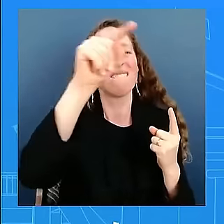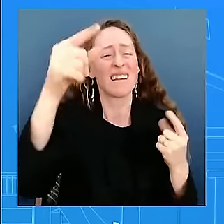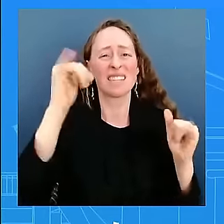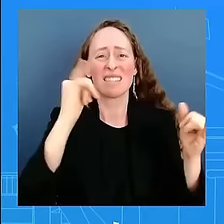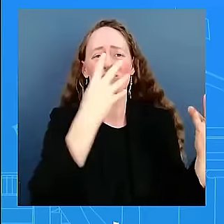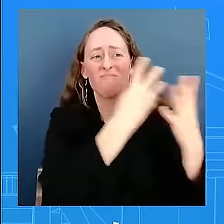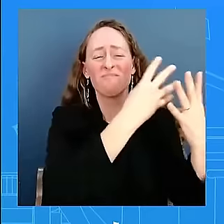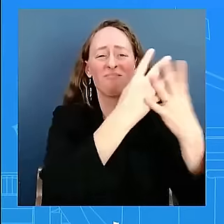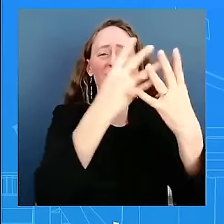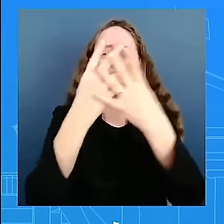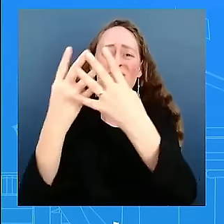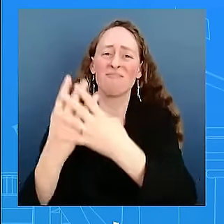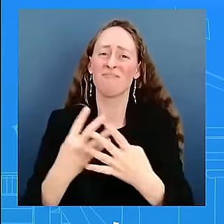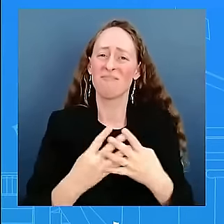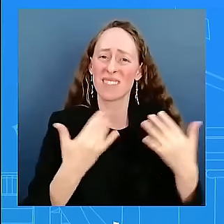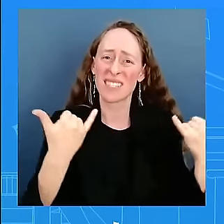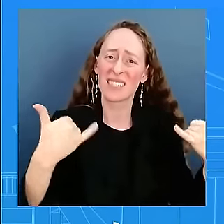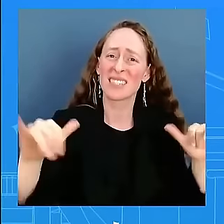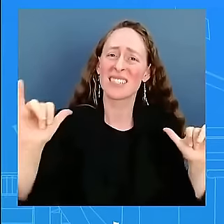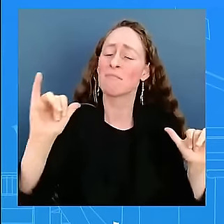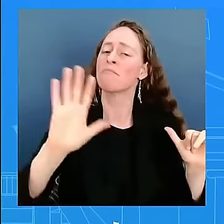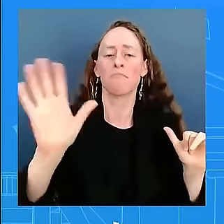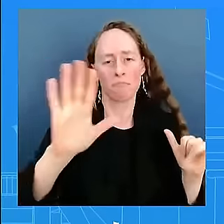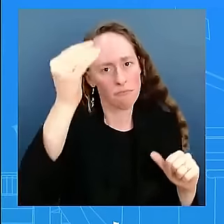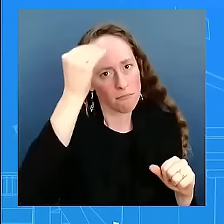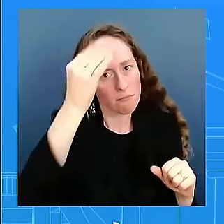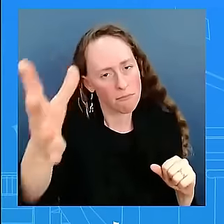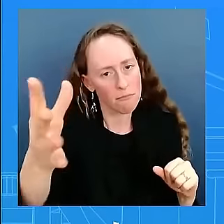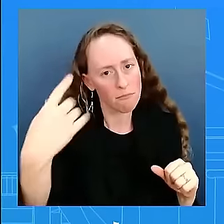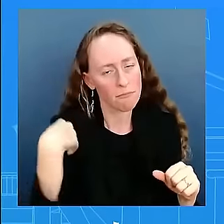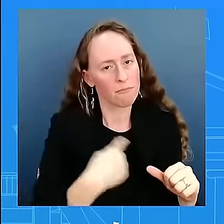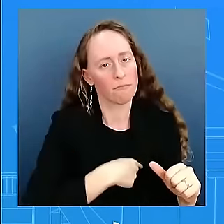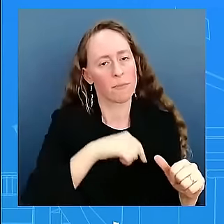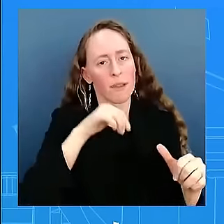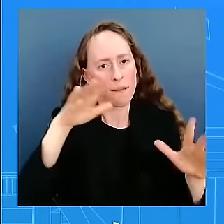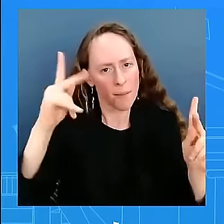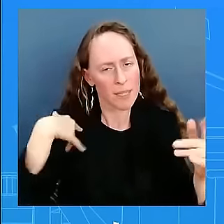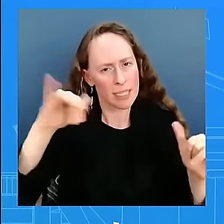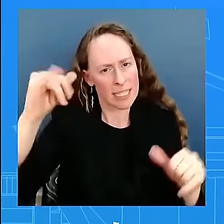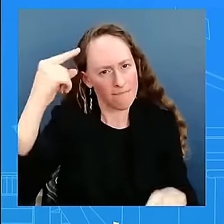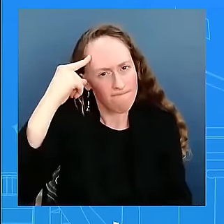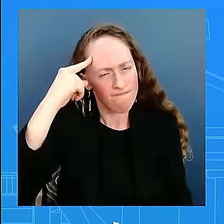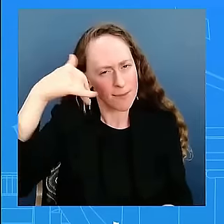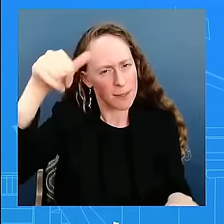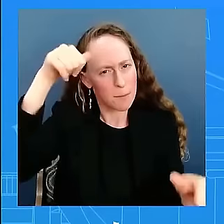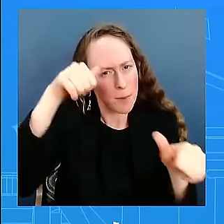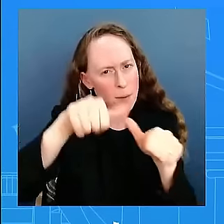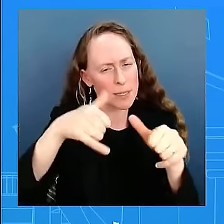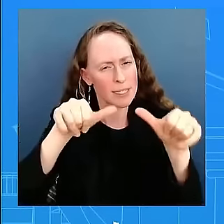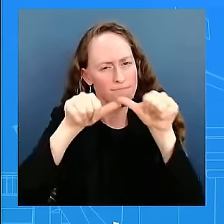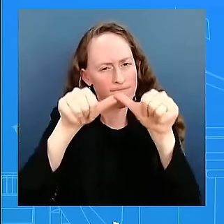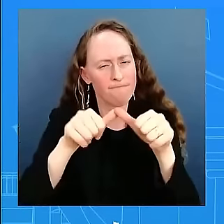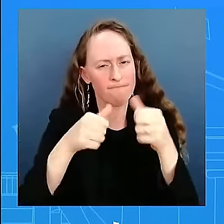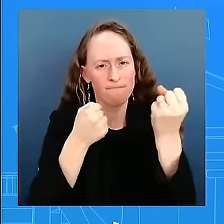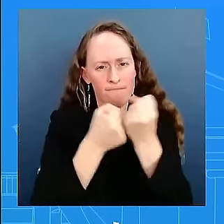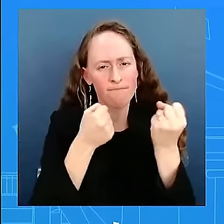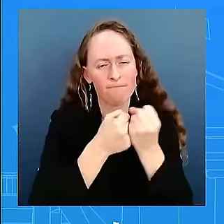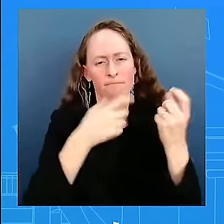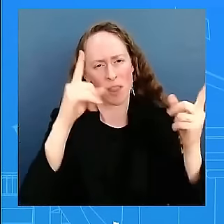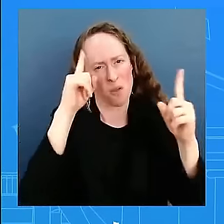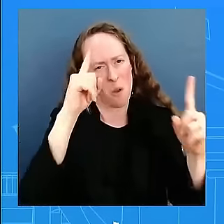their families. We see you, we are with you, and we will never stop working to bring your loved ones